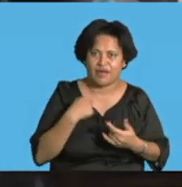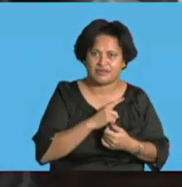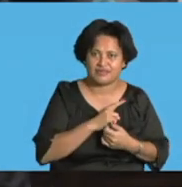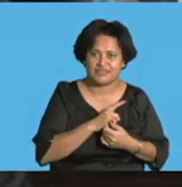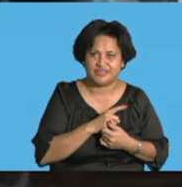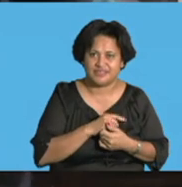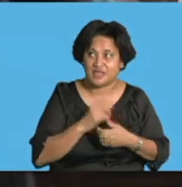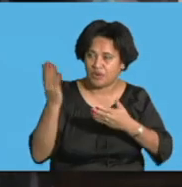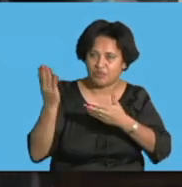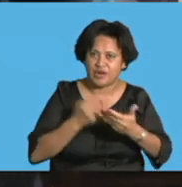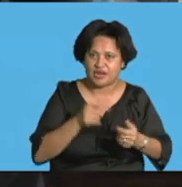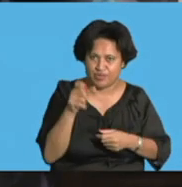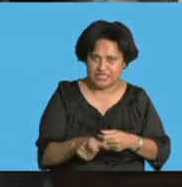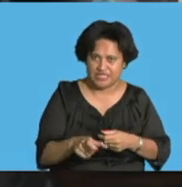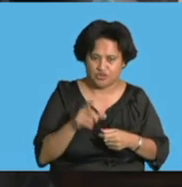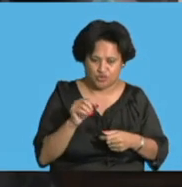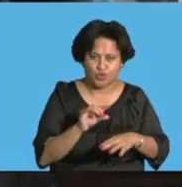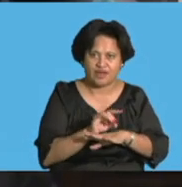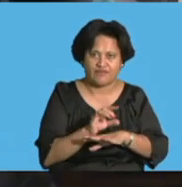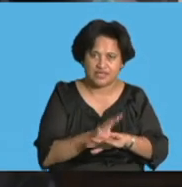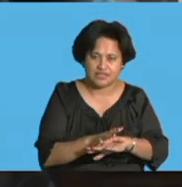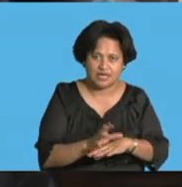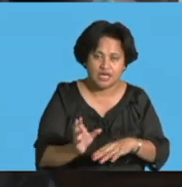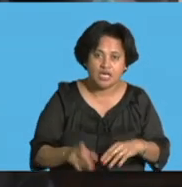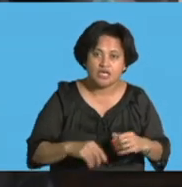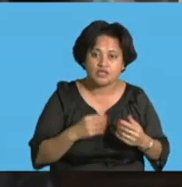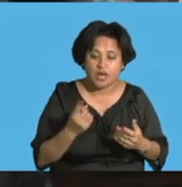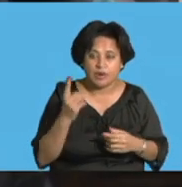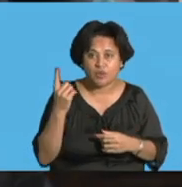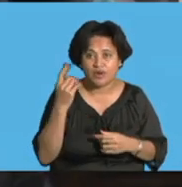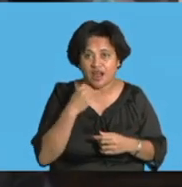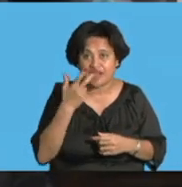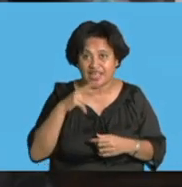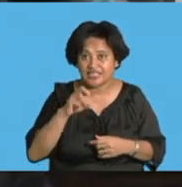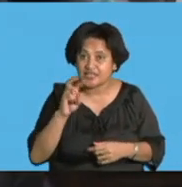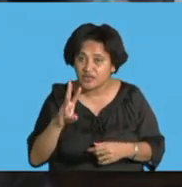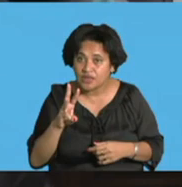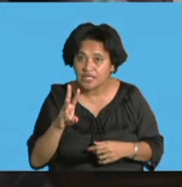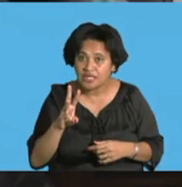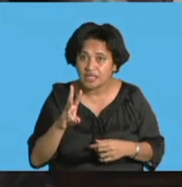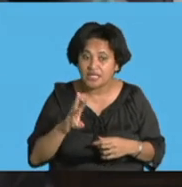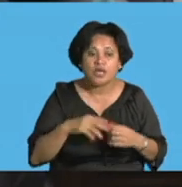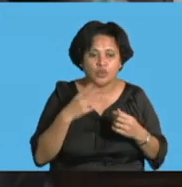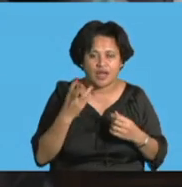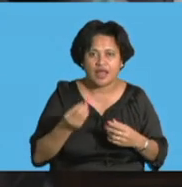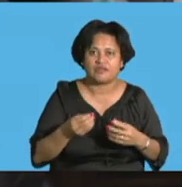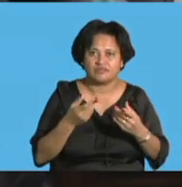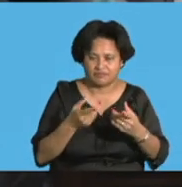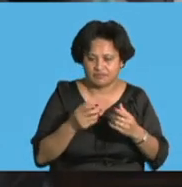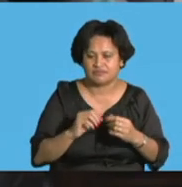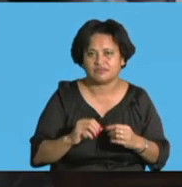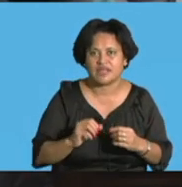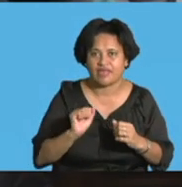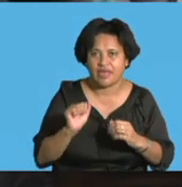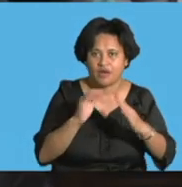Mr. Speaker, sir, in the new financial year, 183 households in Lendrusasa and Duvu settlements will receive their targets.